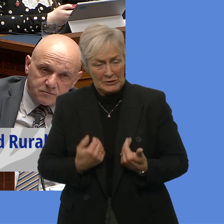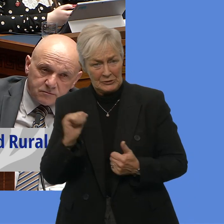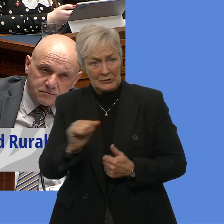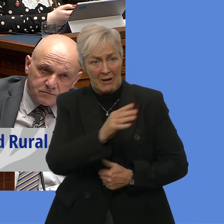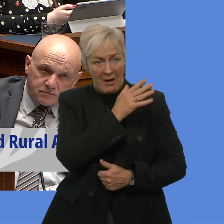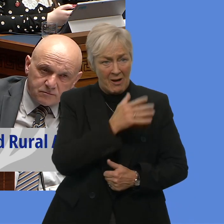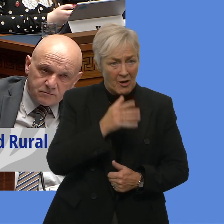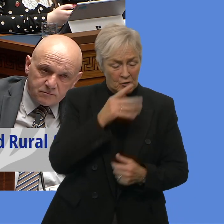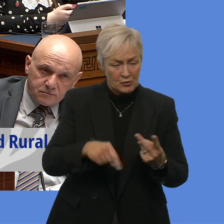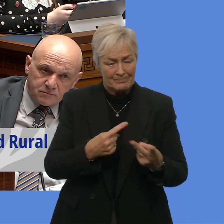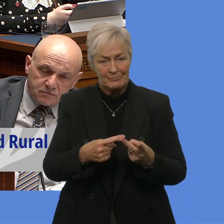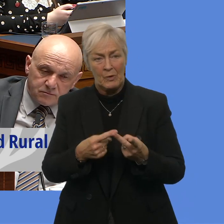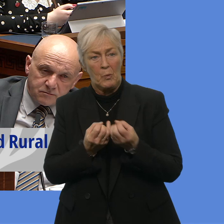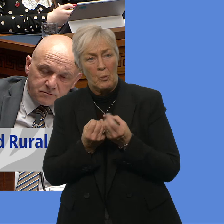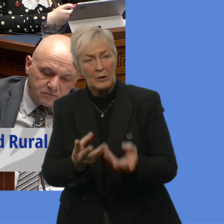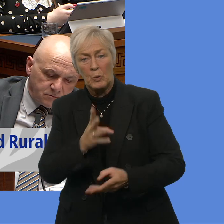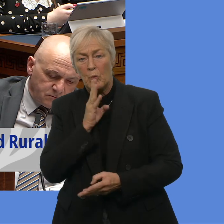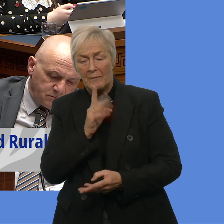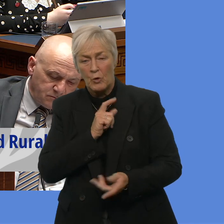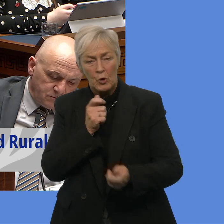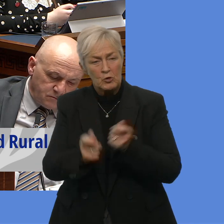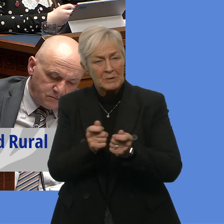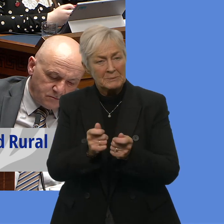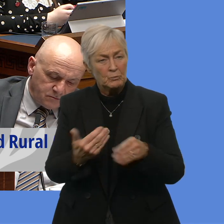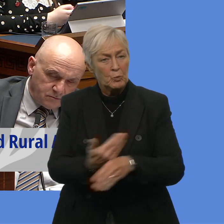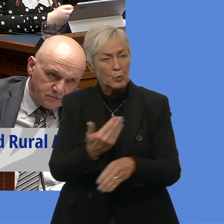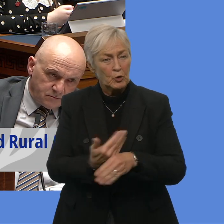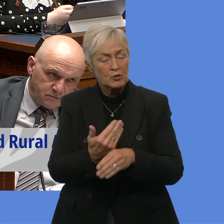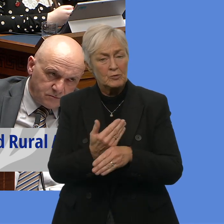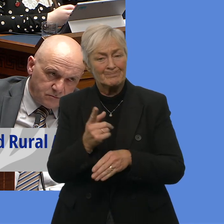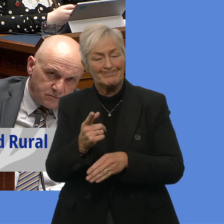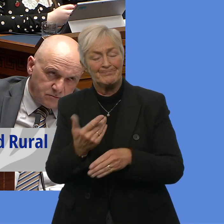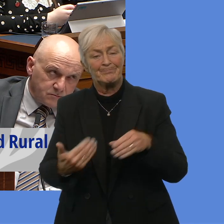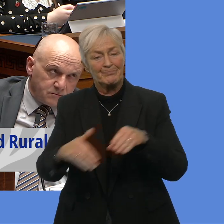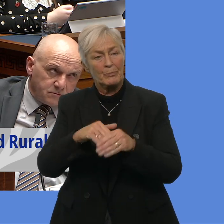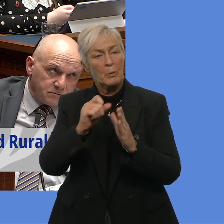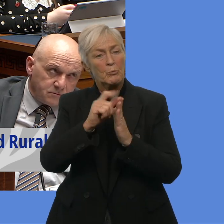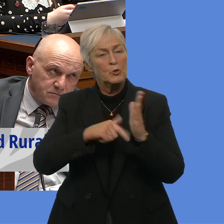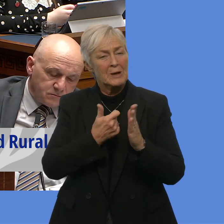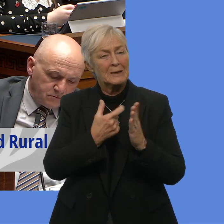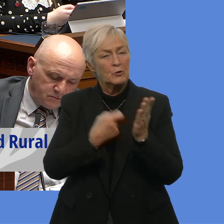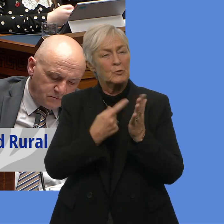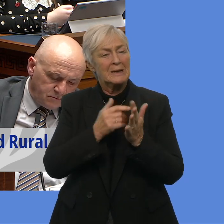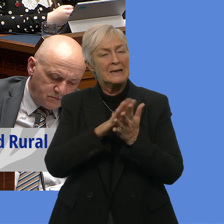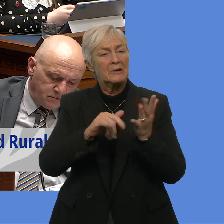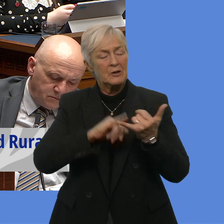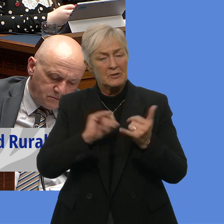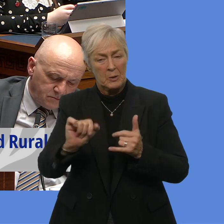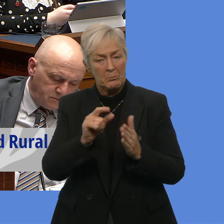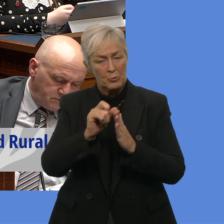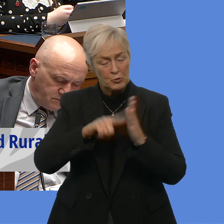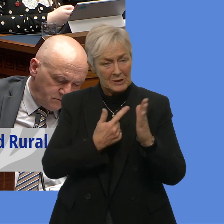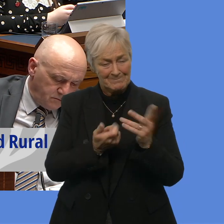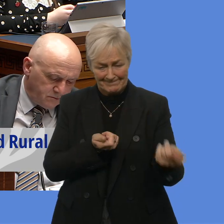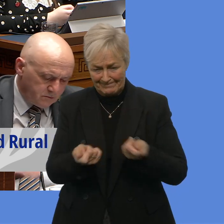and wastewater for both treatment works and septic tanks. The REFOS project, led by AFBI Institute,